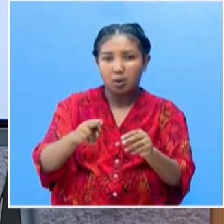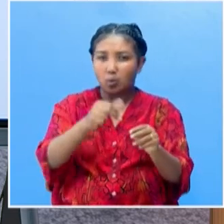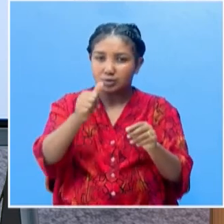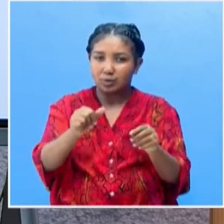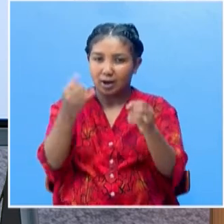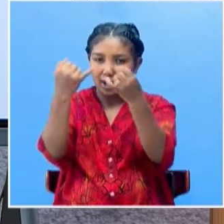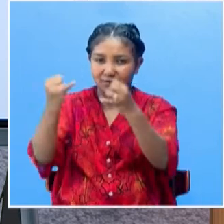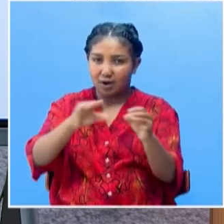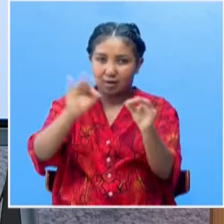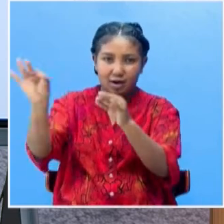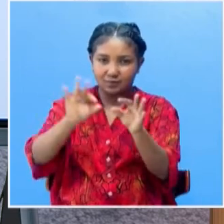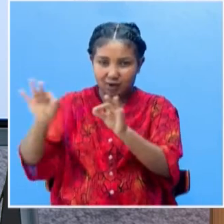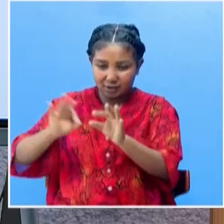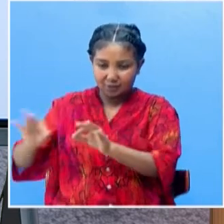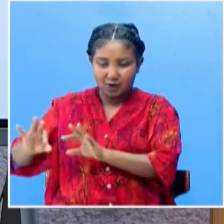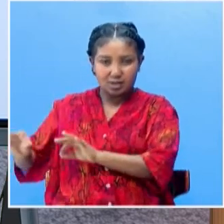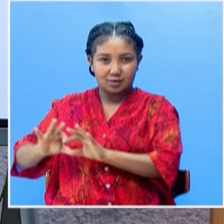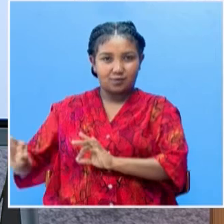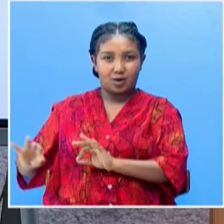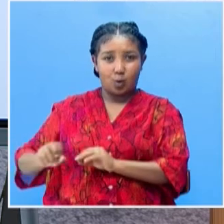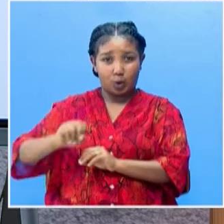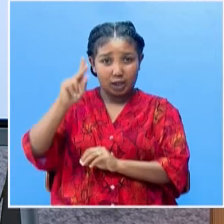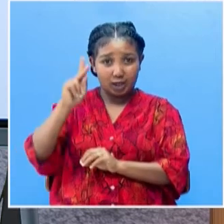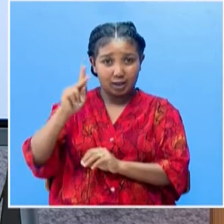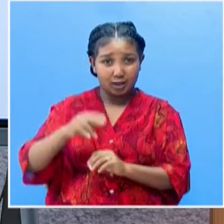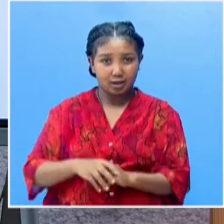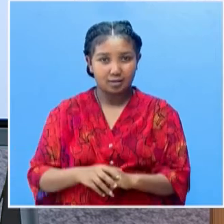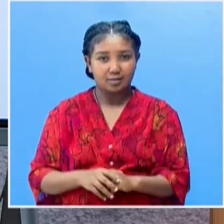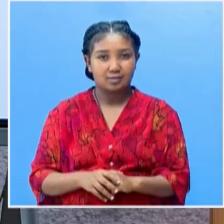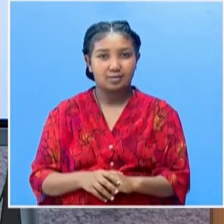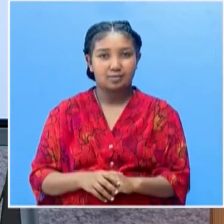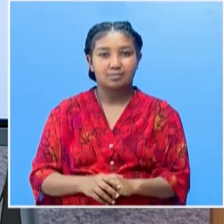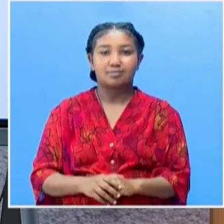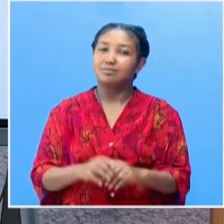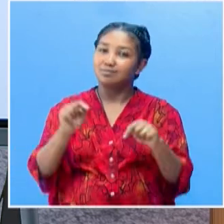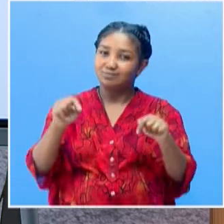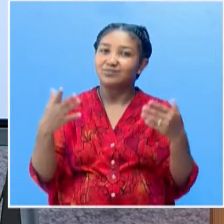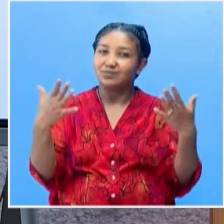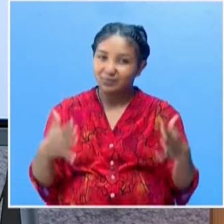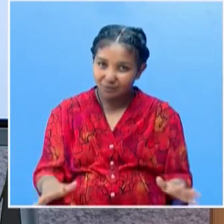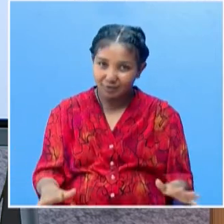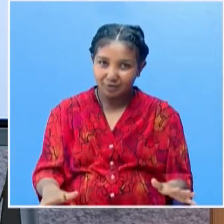you to classify them under these categories that we have seen. Okay? That's all what I have for